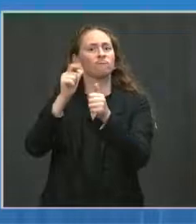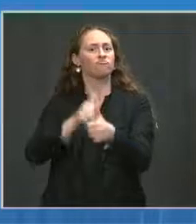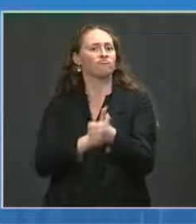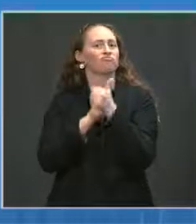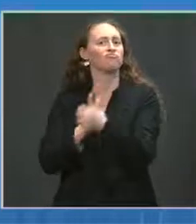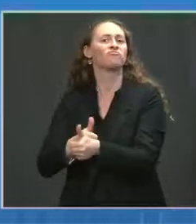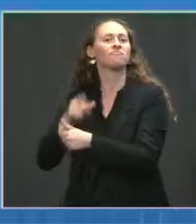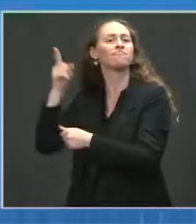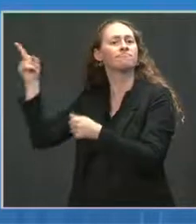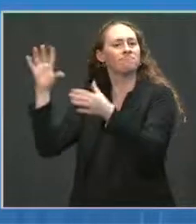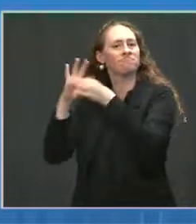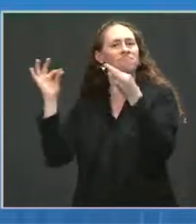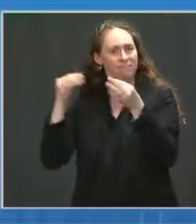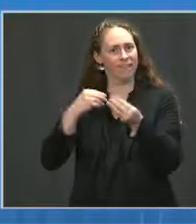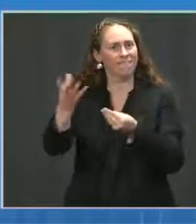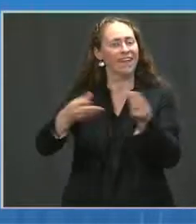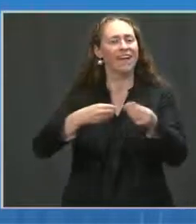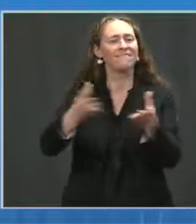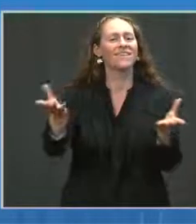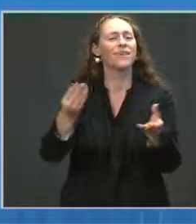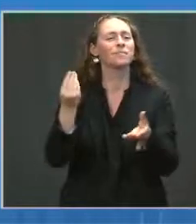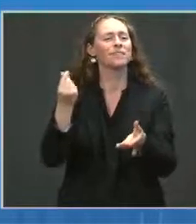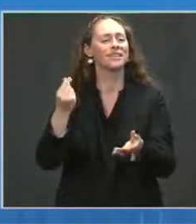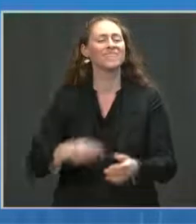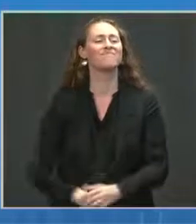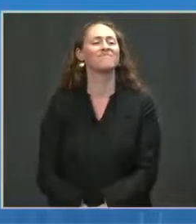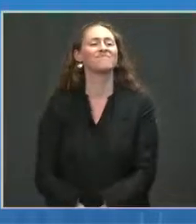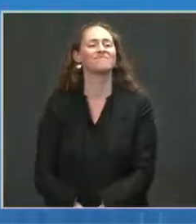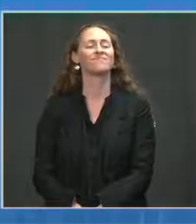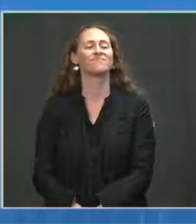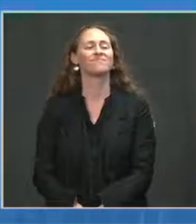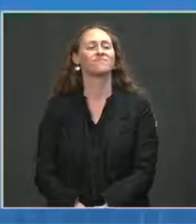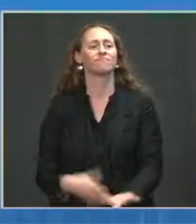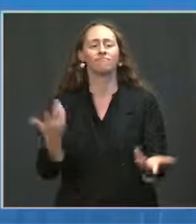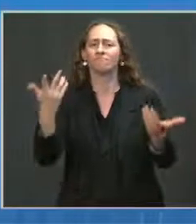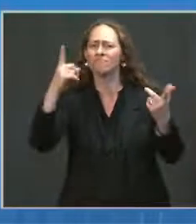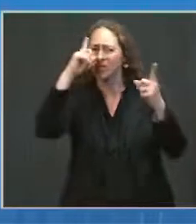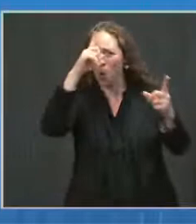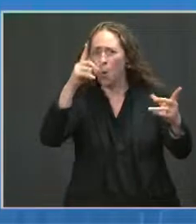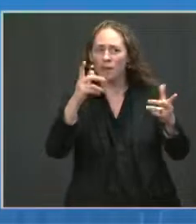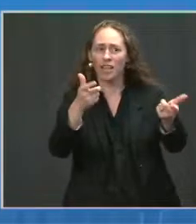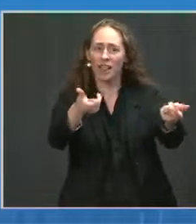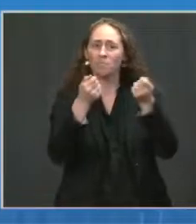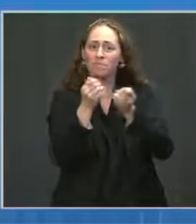If financial incentives like these help us get more shots in arms, we should use them.